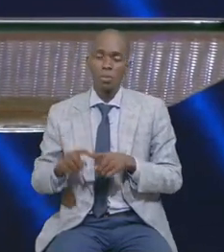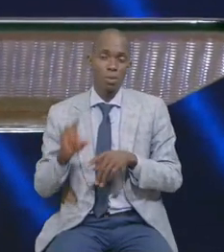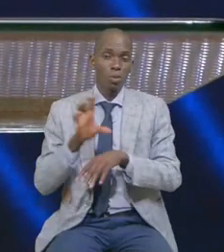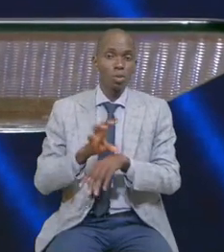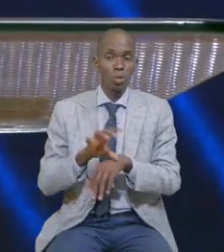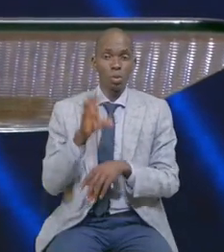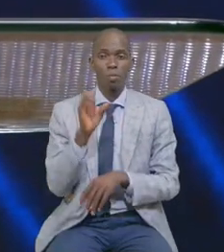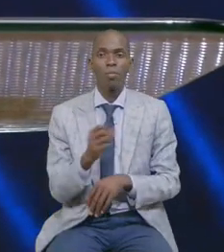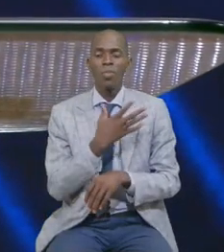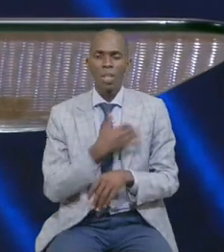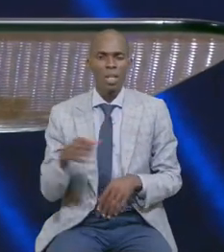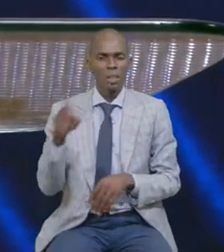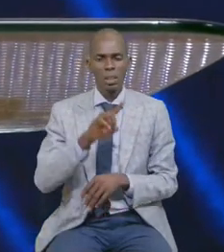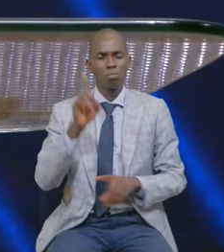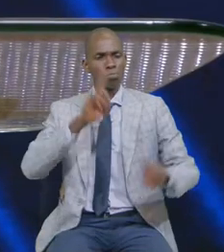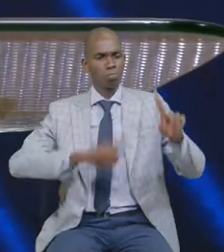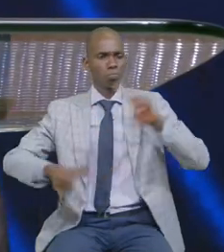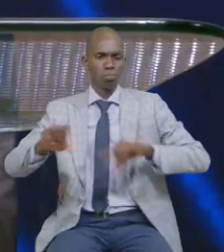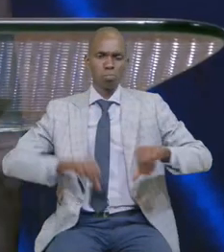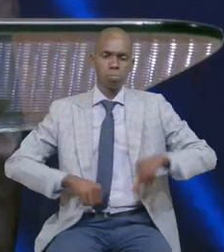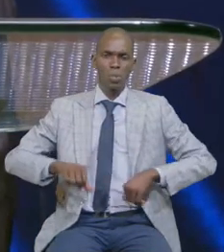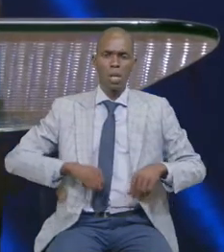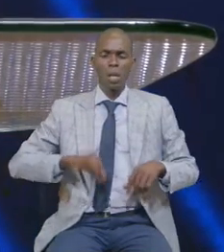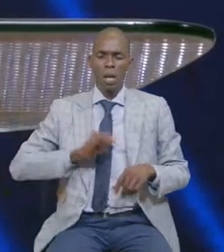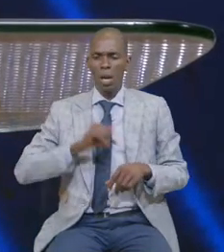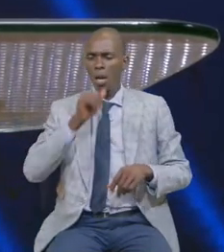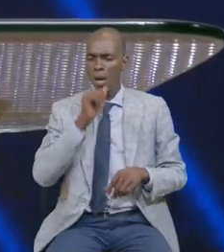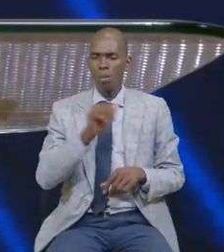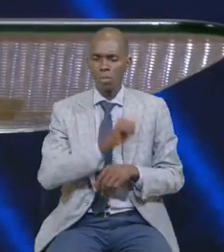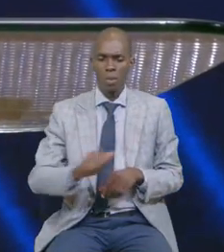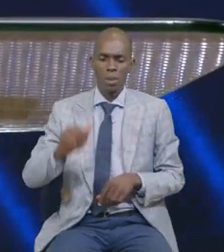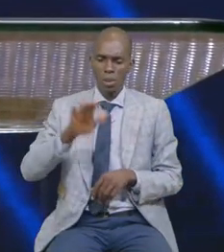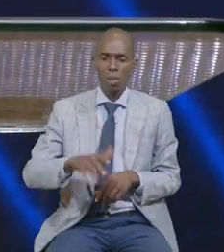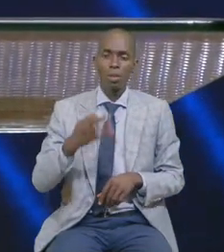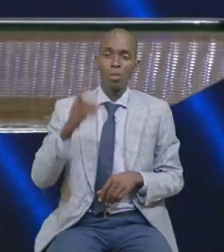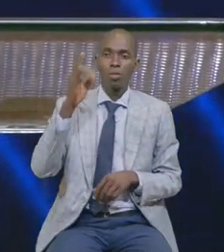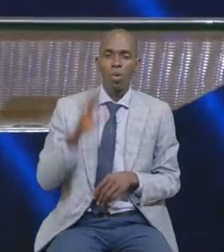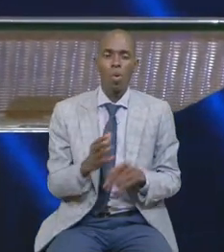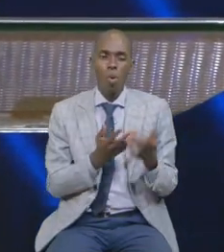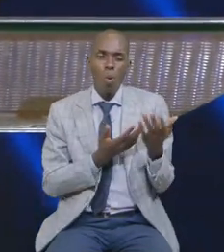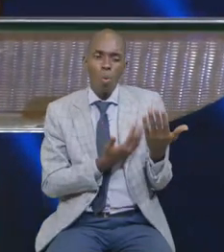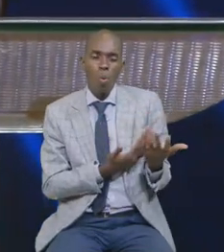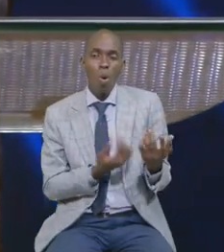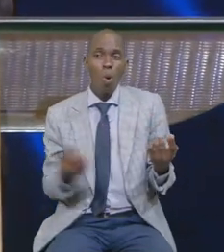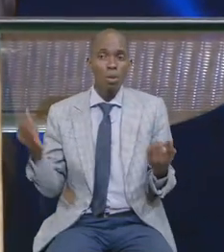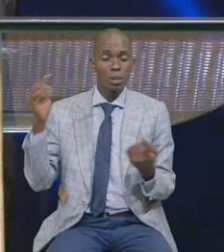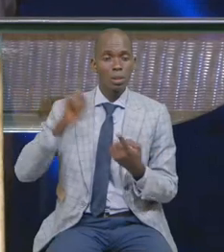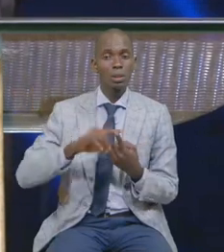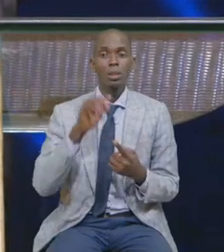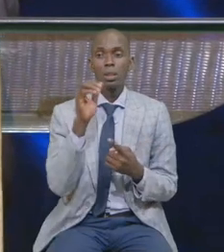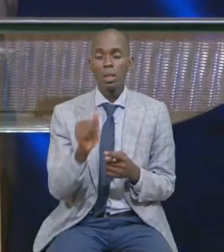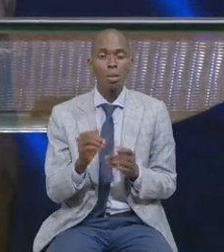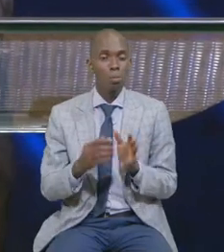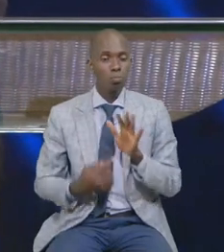profess that the children of God their Believers wage until a popular sin holds this